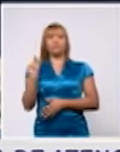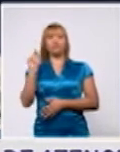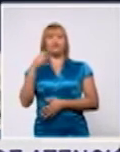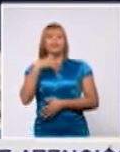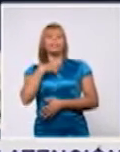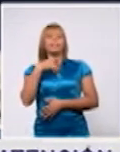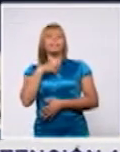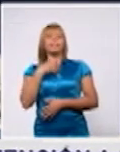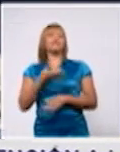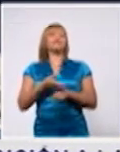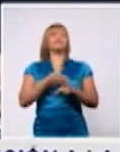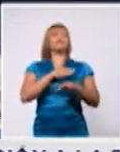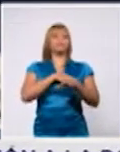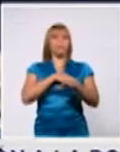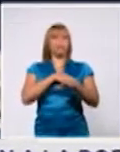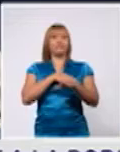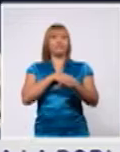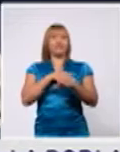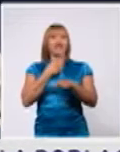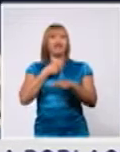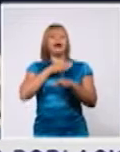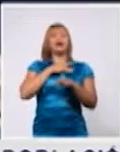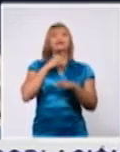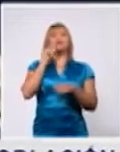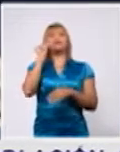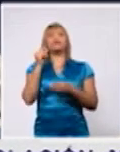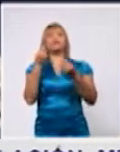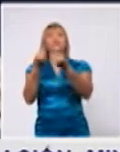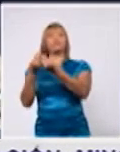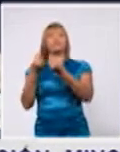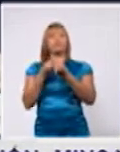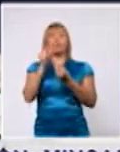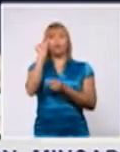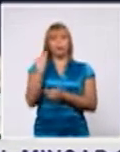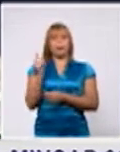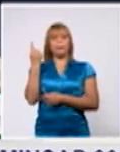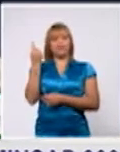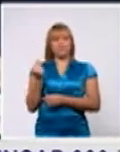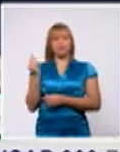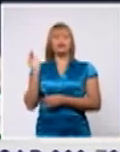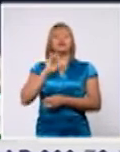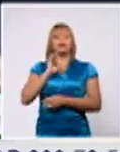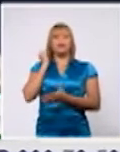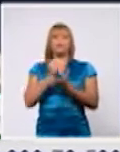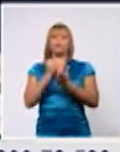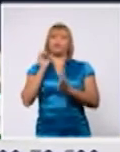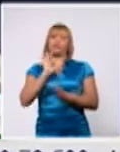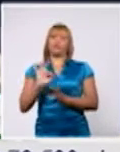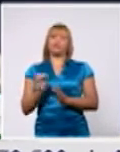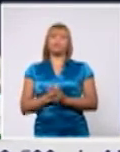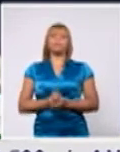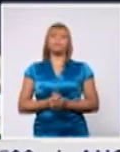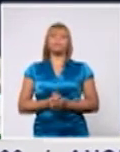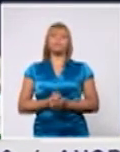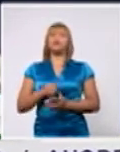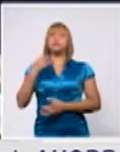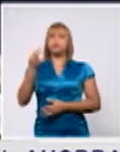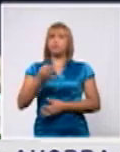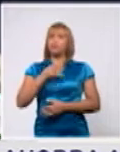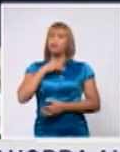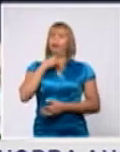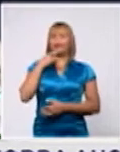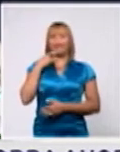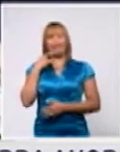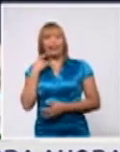86.5% of all diagnosed cases. I stress this point so that anyone who knows that they have had contact